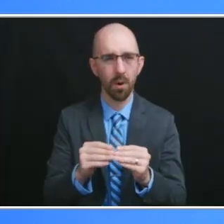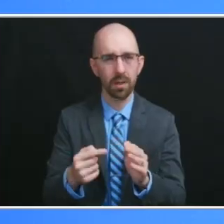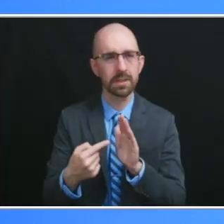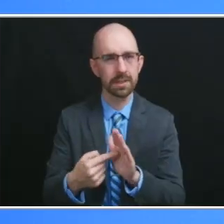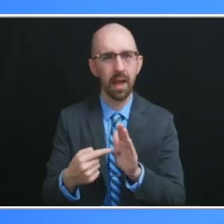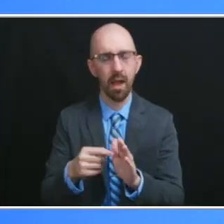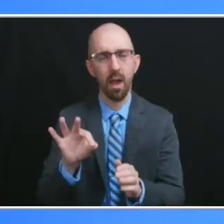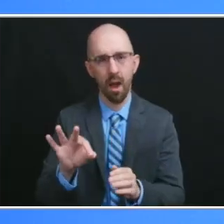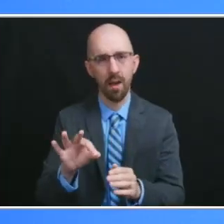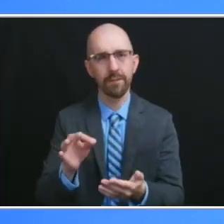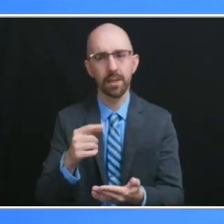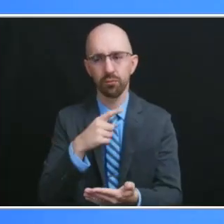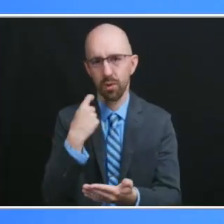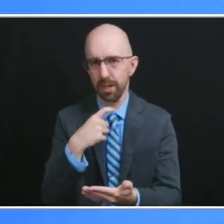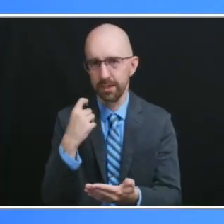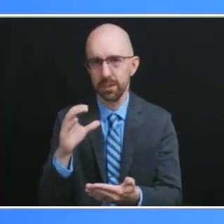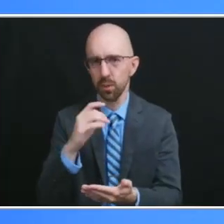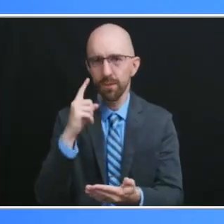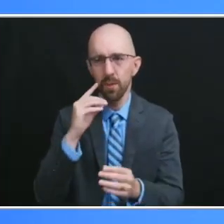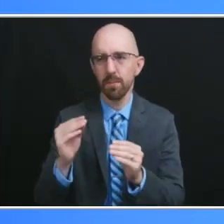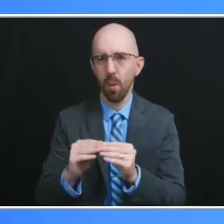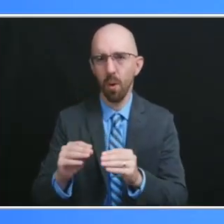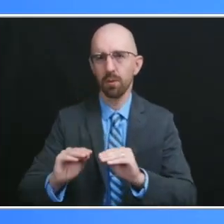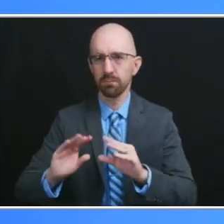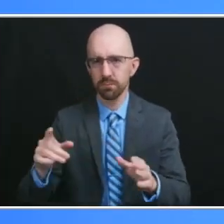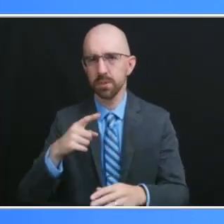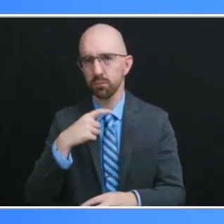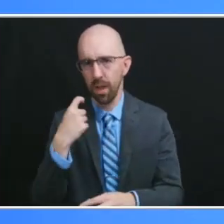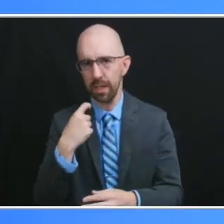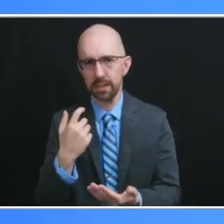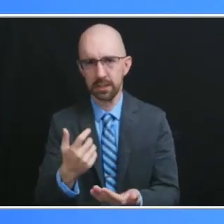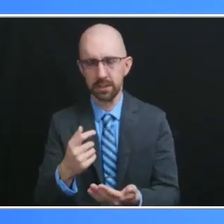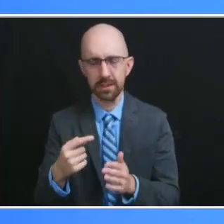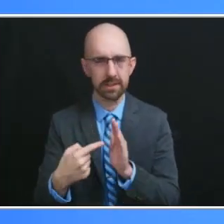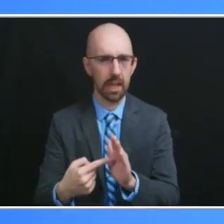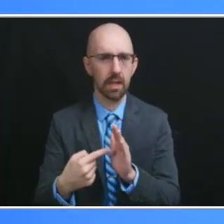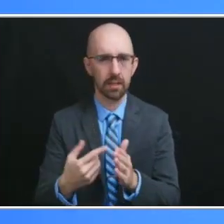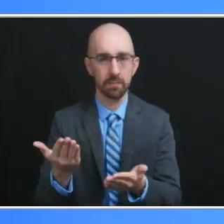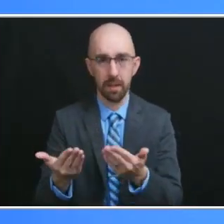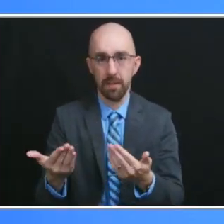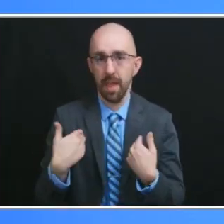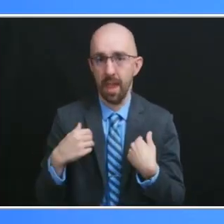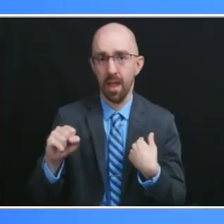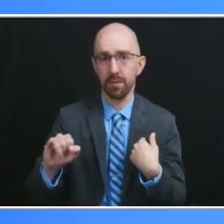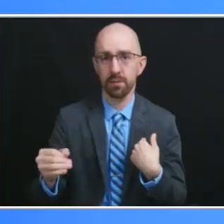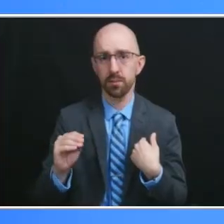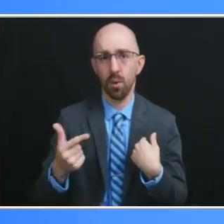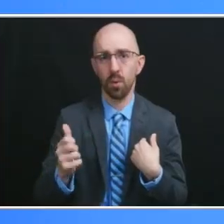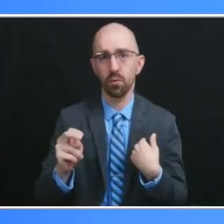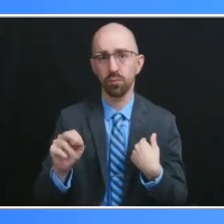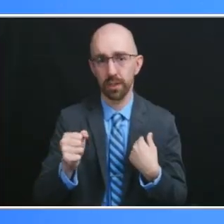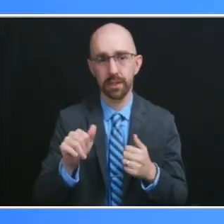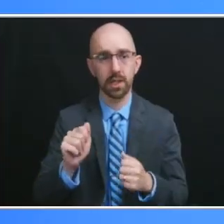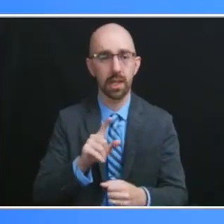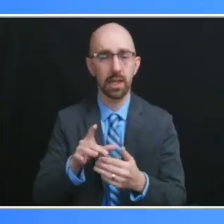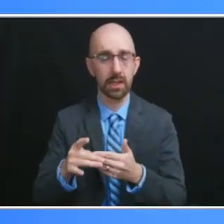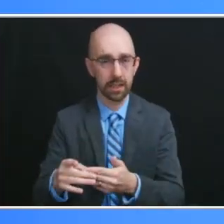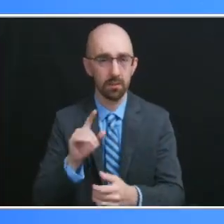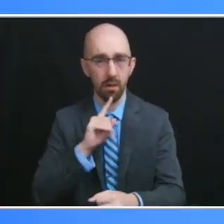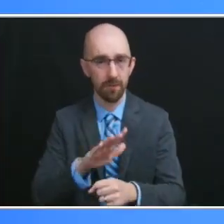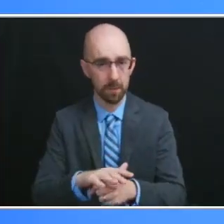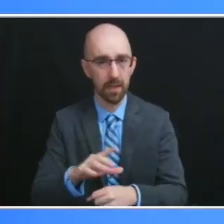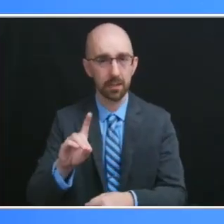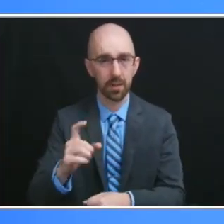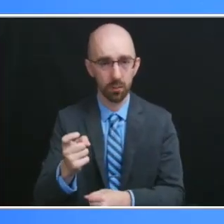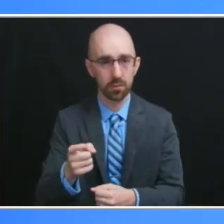looking for more objective signs of dryness, because they may in fact have Sjögren's disease, and that could lead to a confirmation of a diagnosis that could,